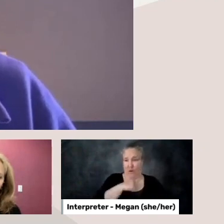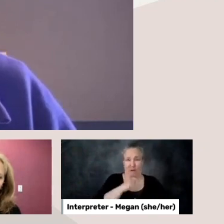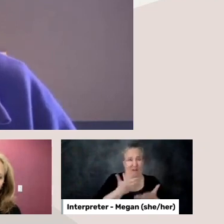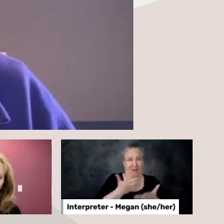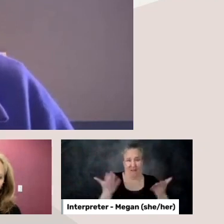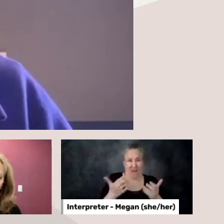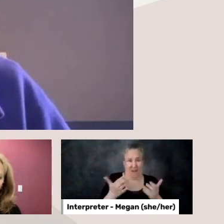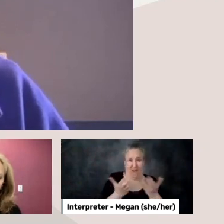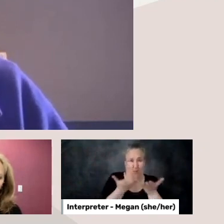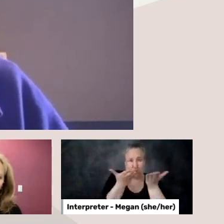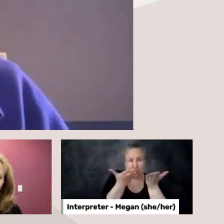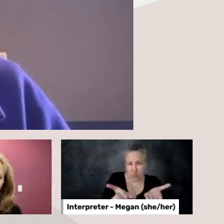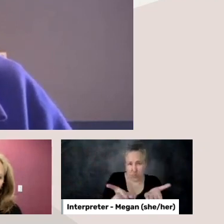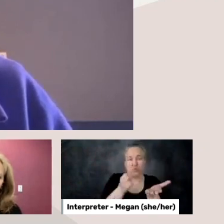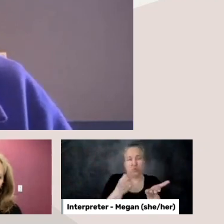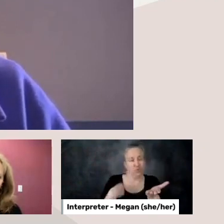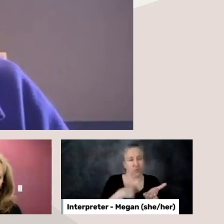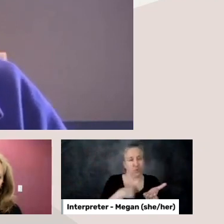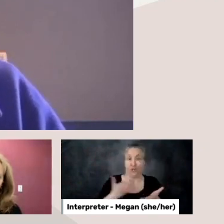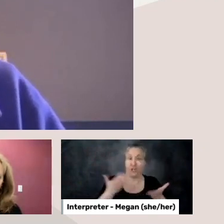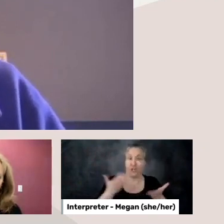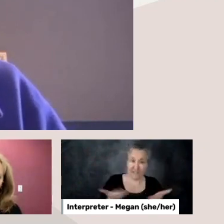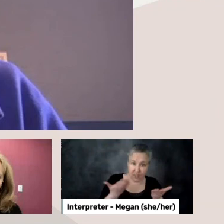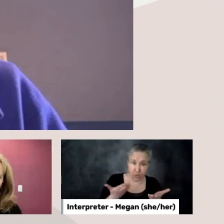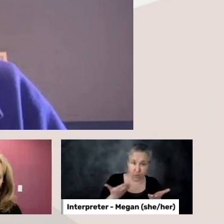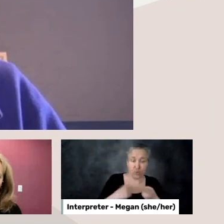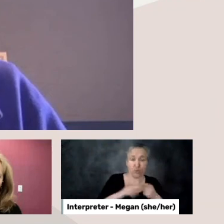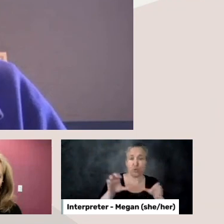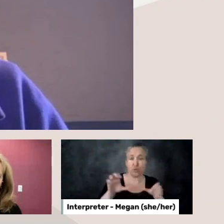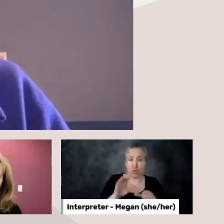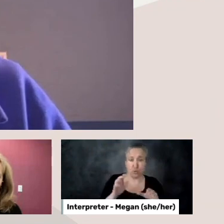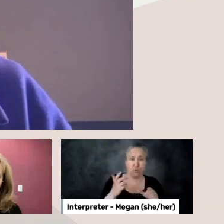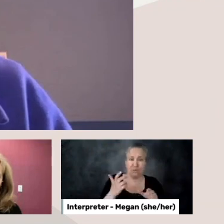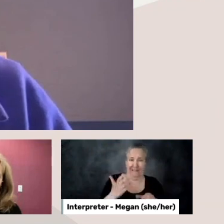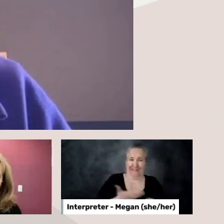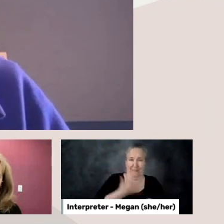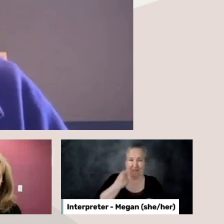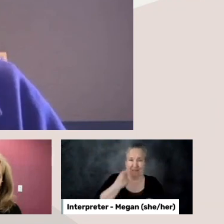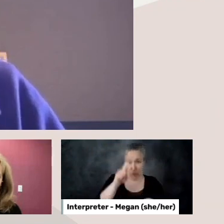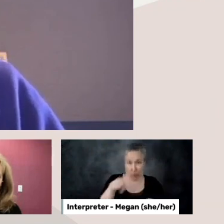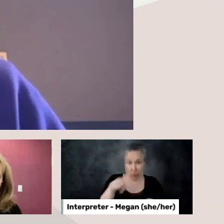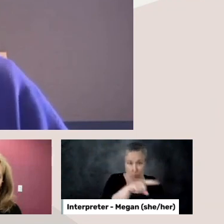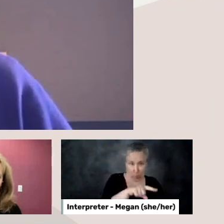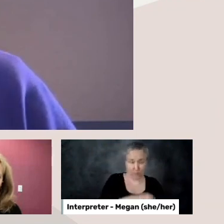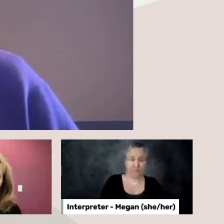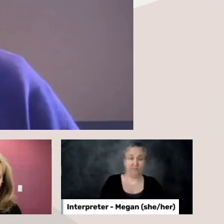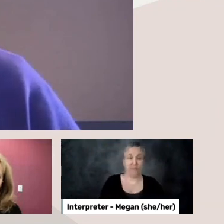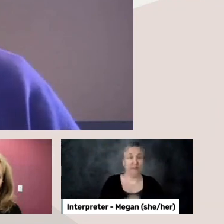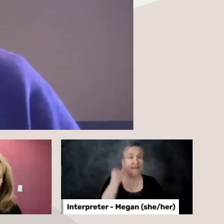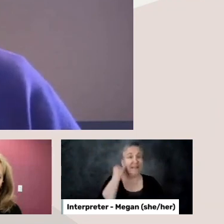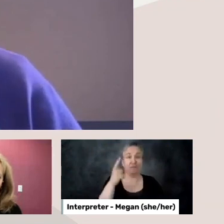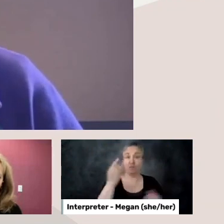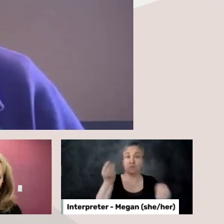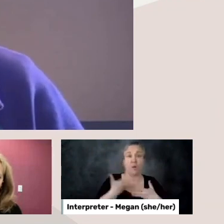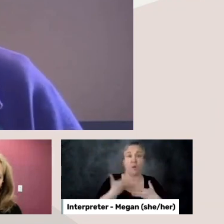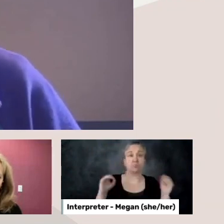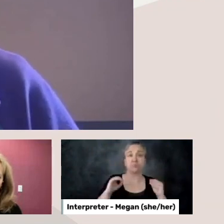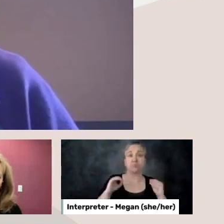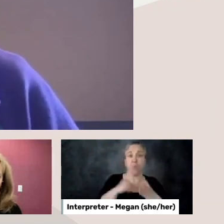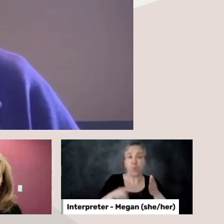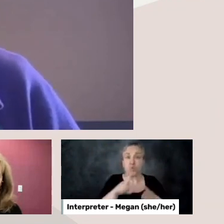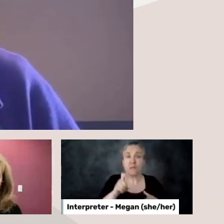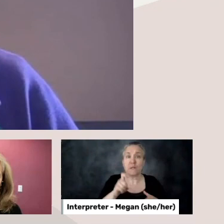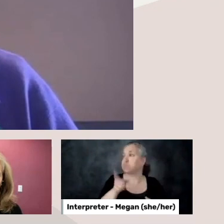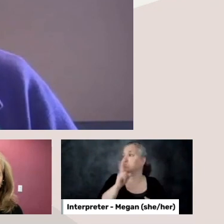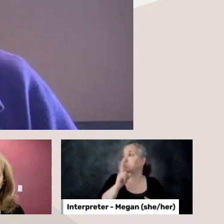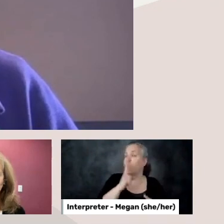didn't exist. And we are here to do the best for you. And so if you don't tell us what you need,